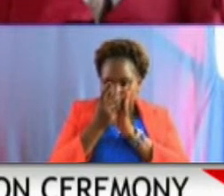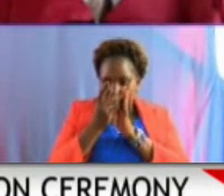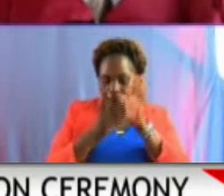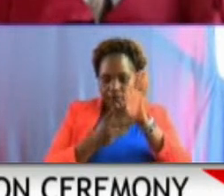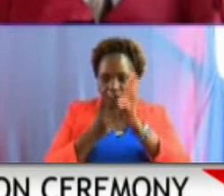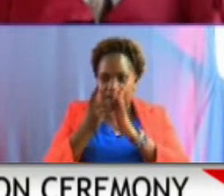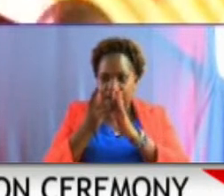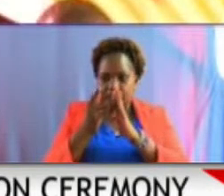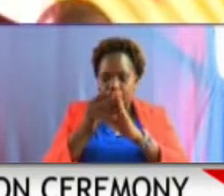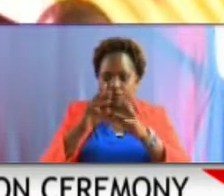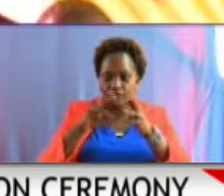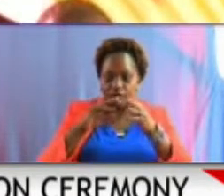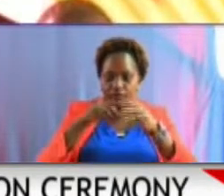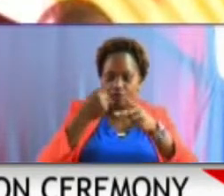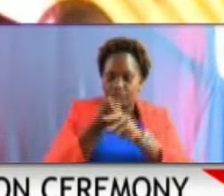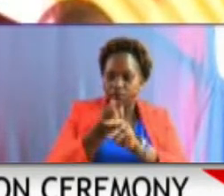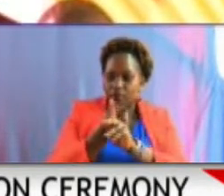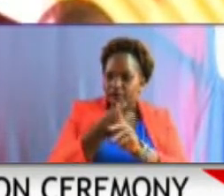environmental conservation,